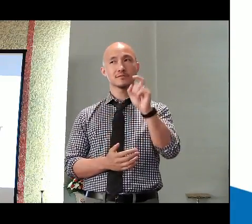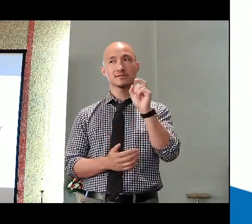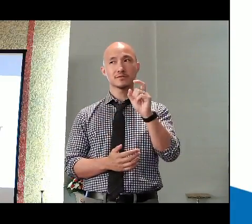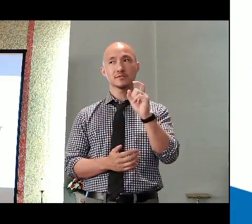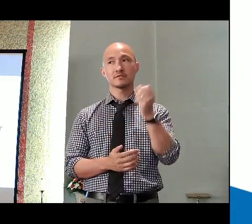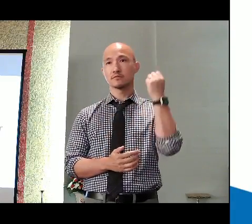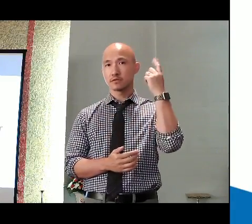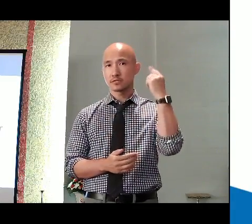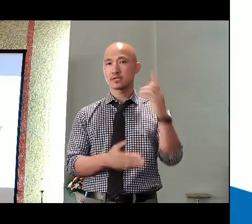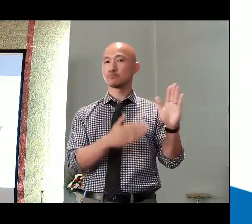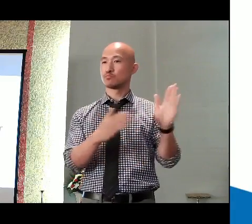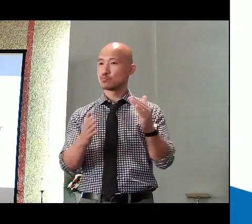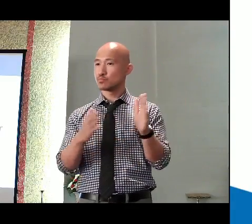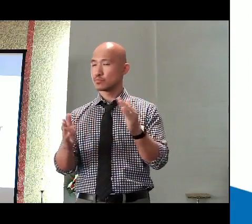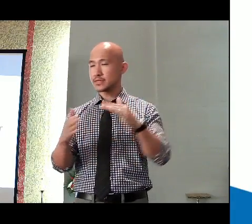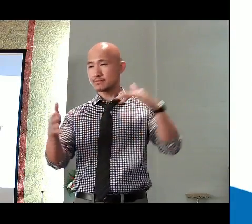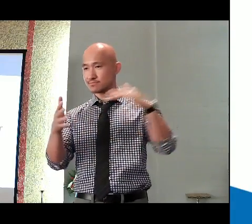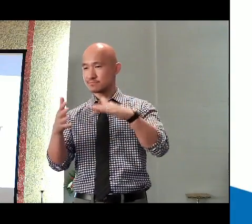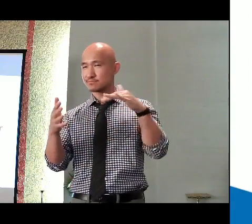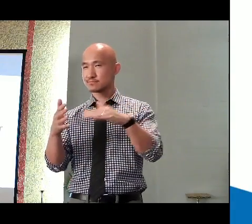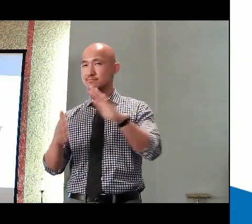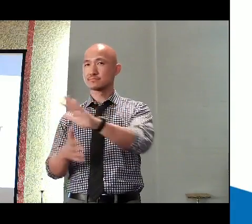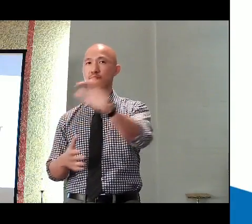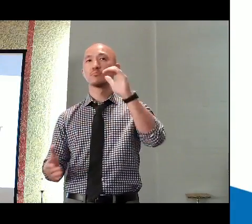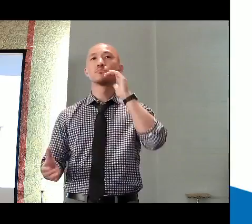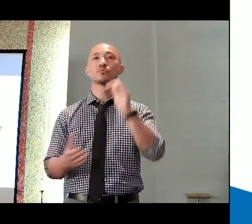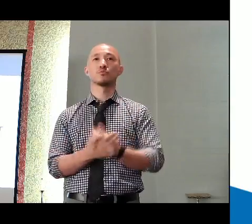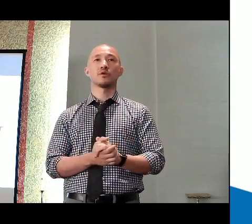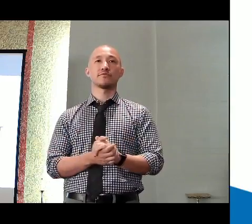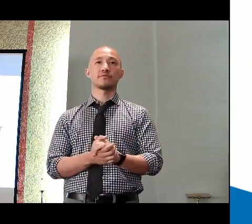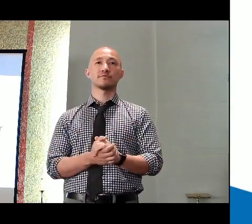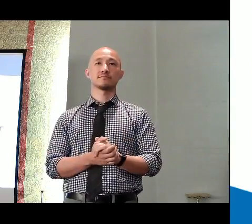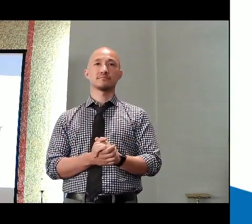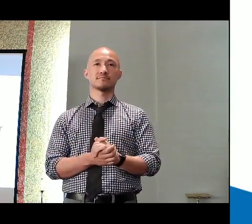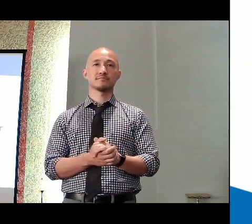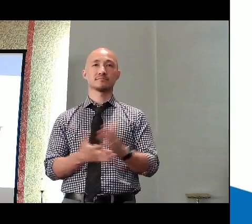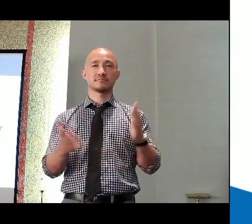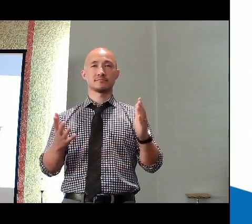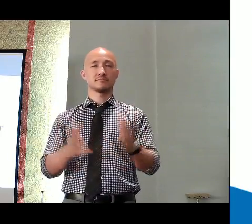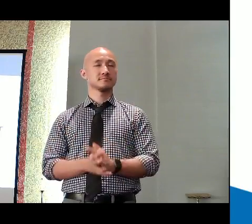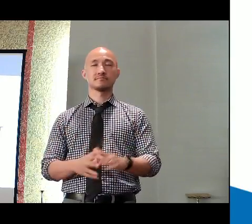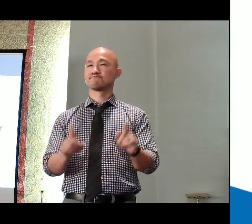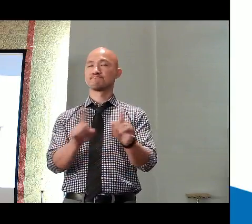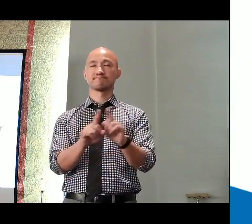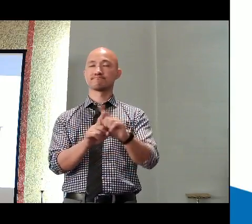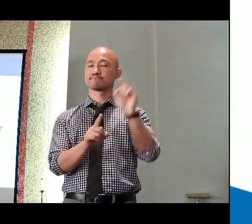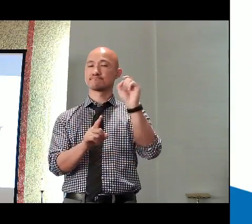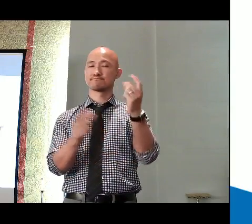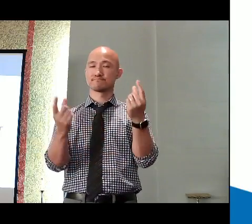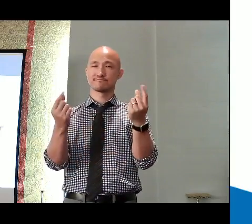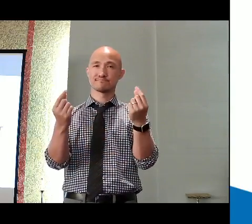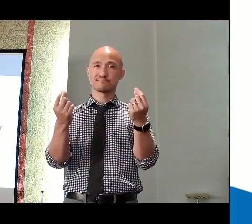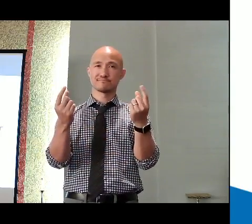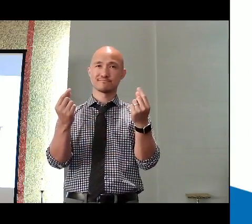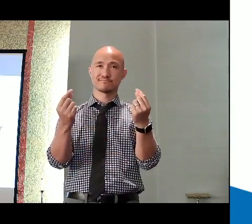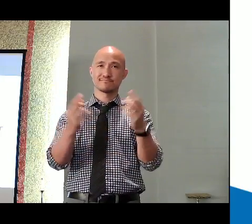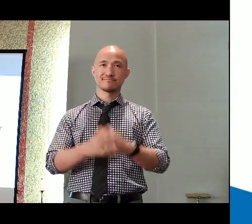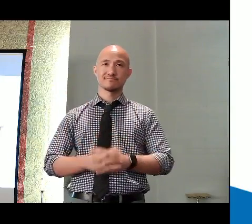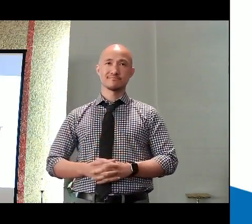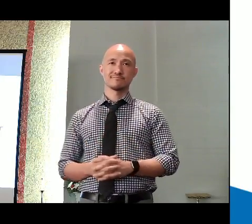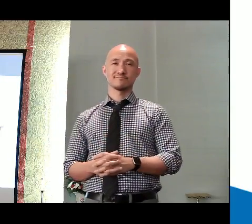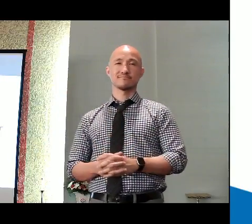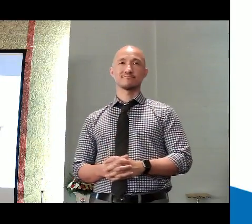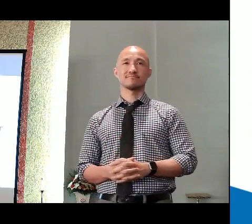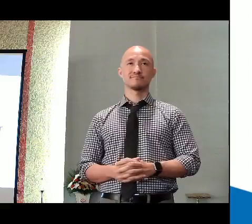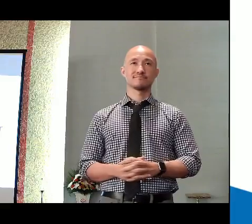don't know. But what about this charge God has given you? Is it less